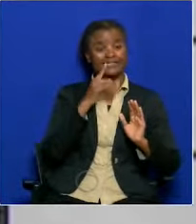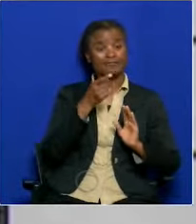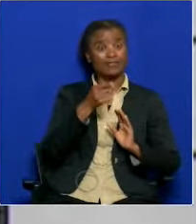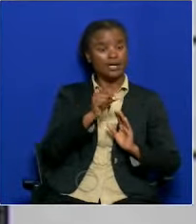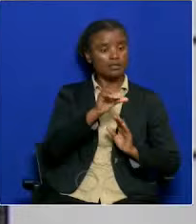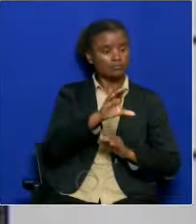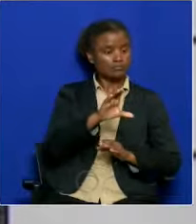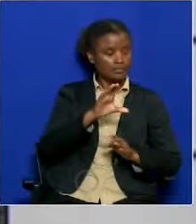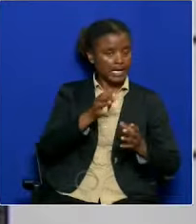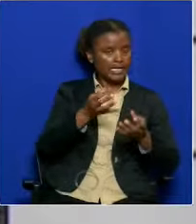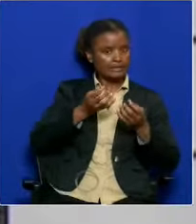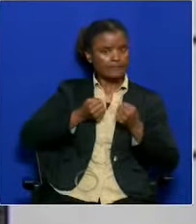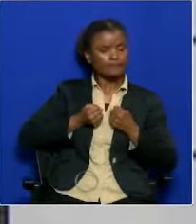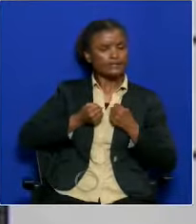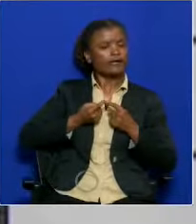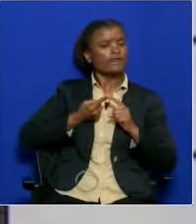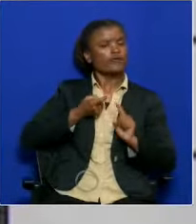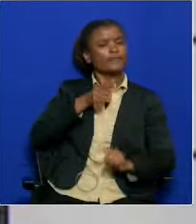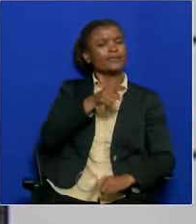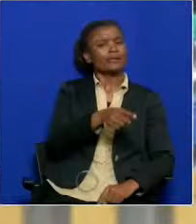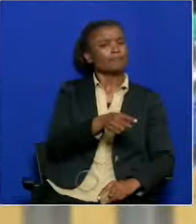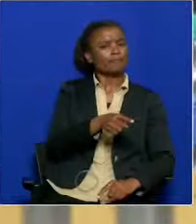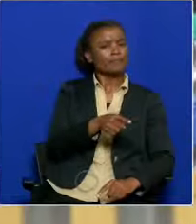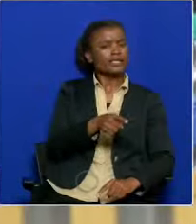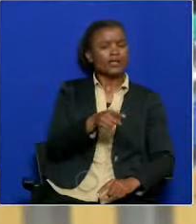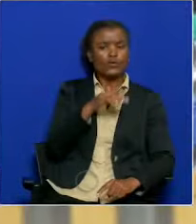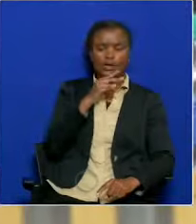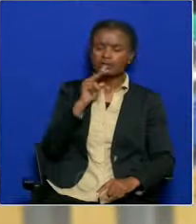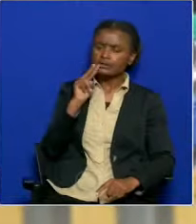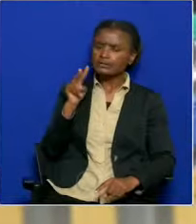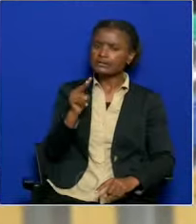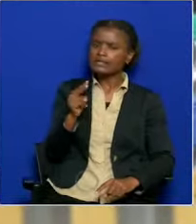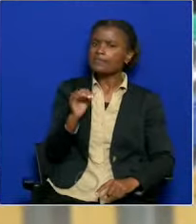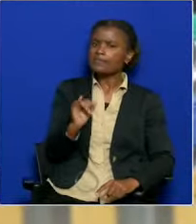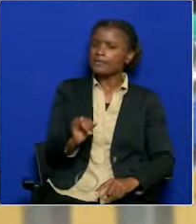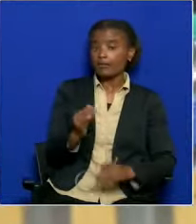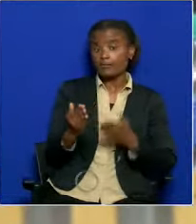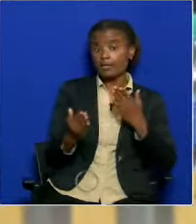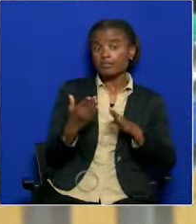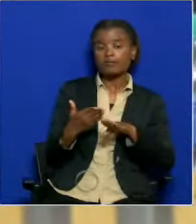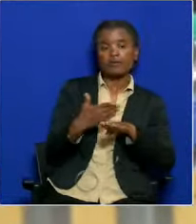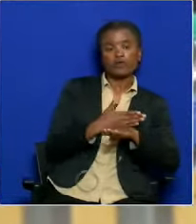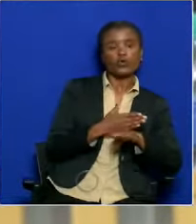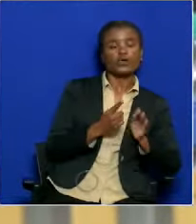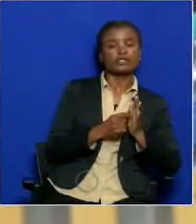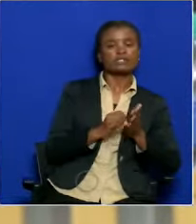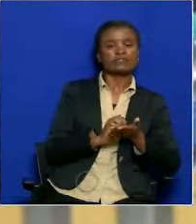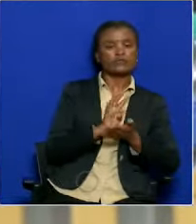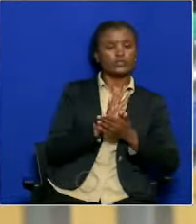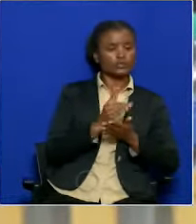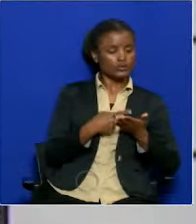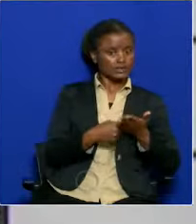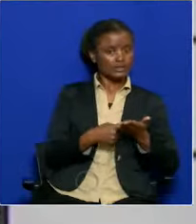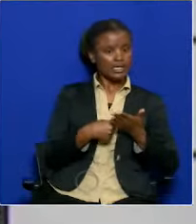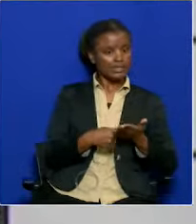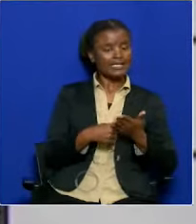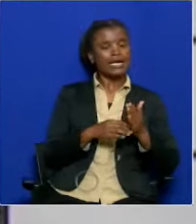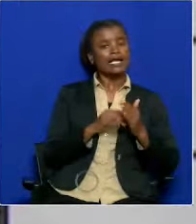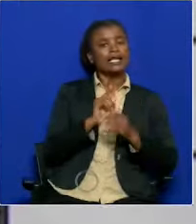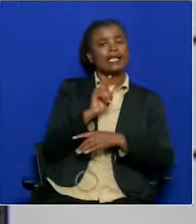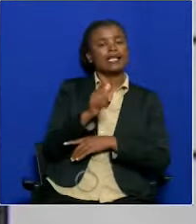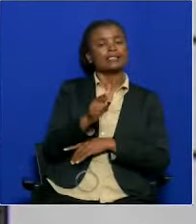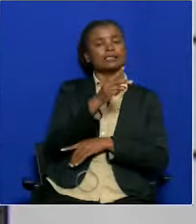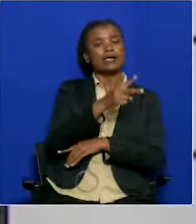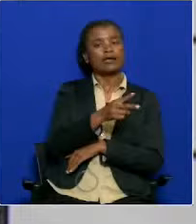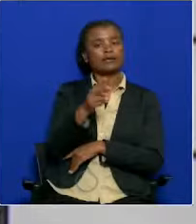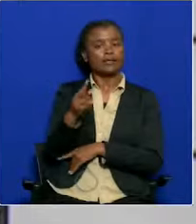may have discussed it earlier. As you say, you discussed it on the 14th for the first time, and then he follows up